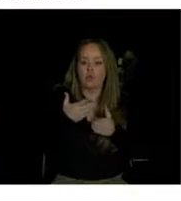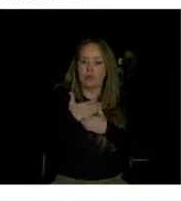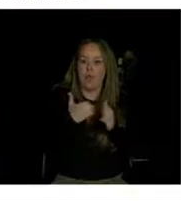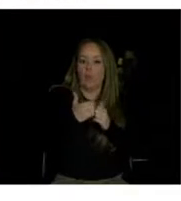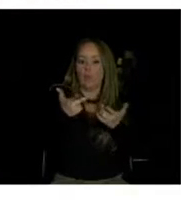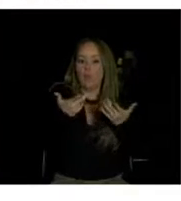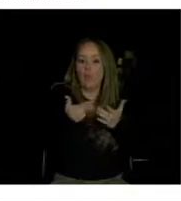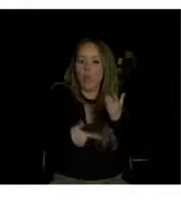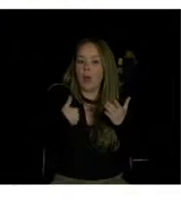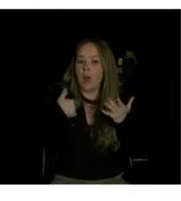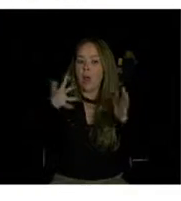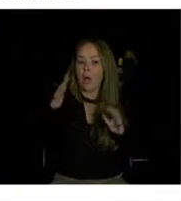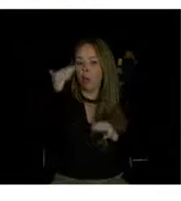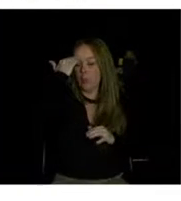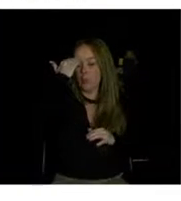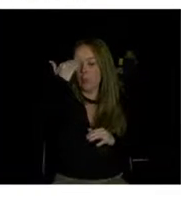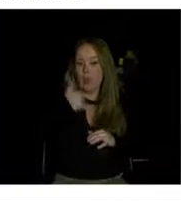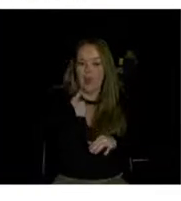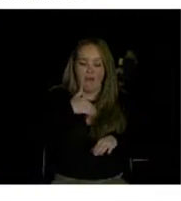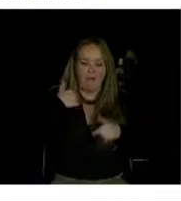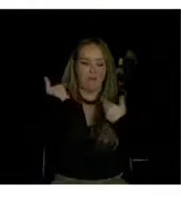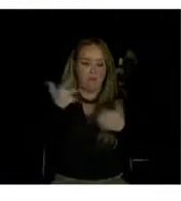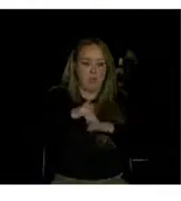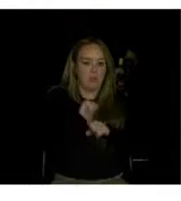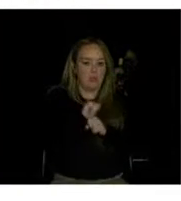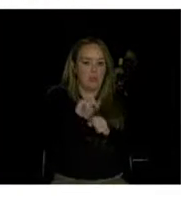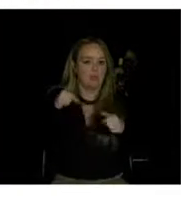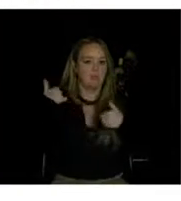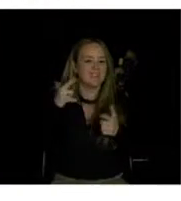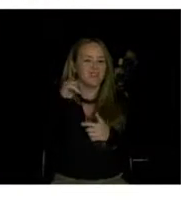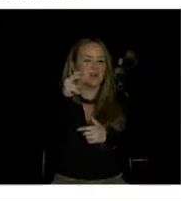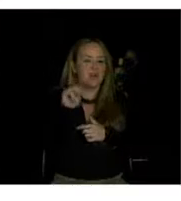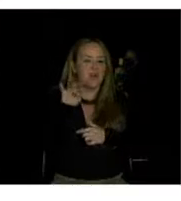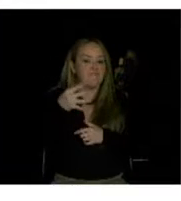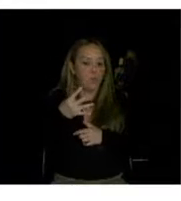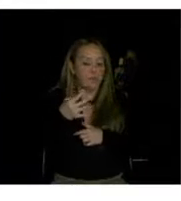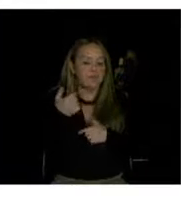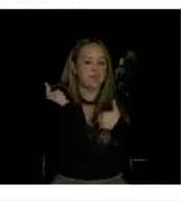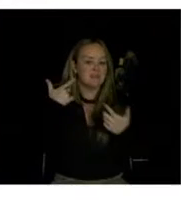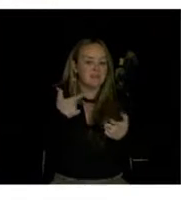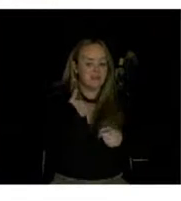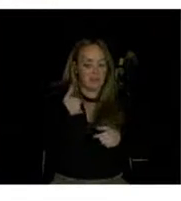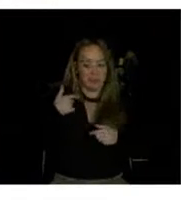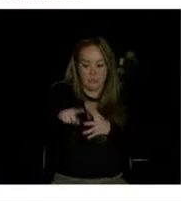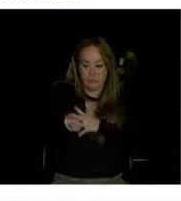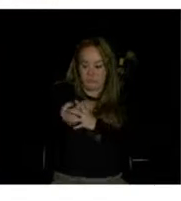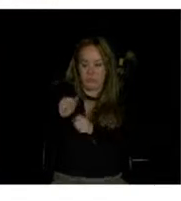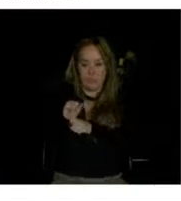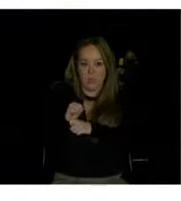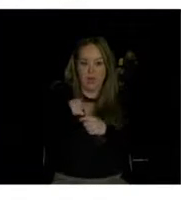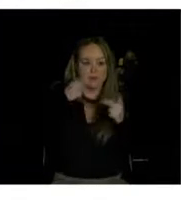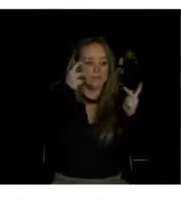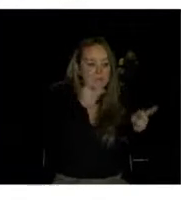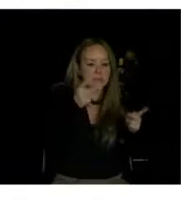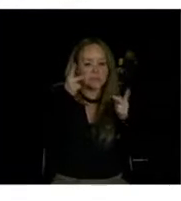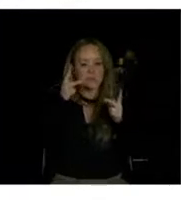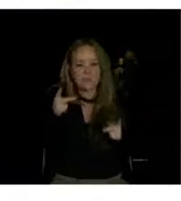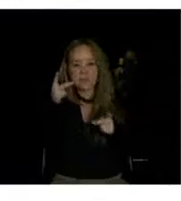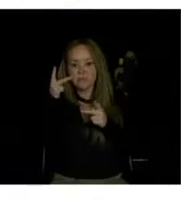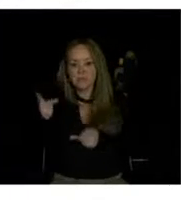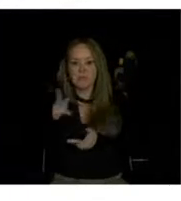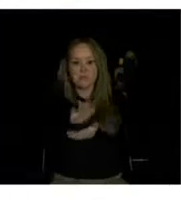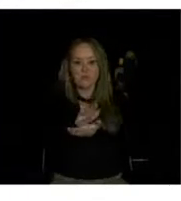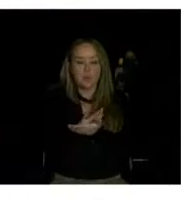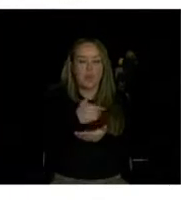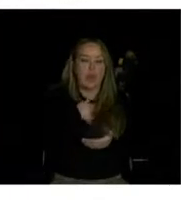already know. I've been on the job since January the 4th, and as I've been on the job, I've been visiting schools, I've